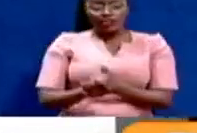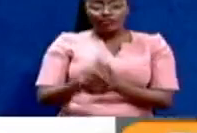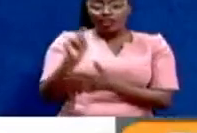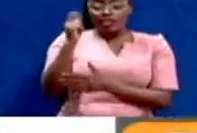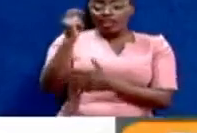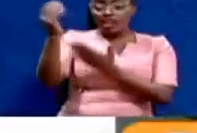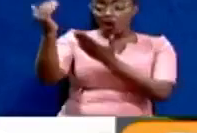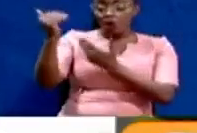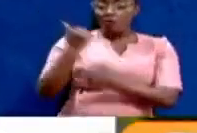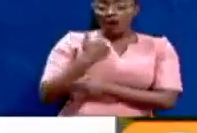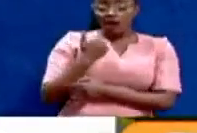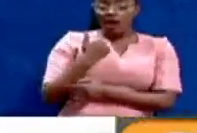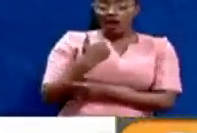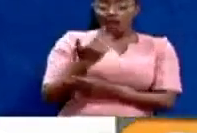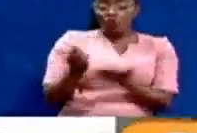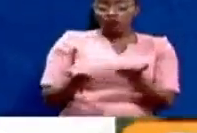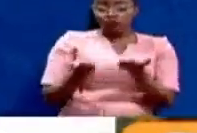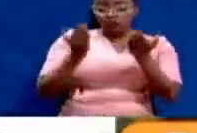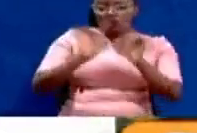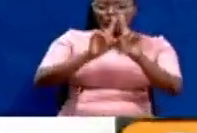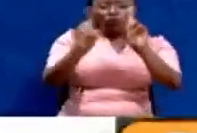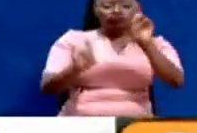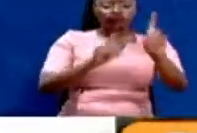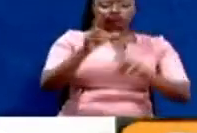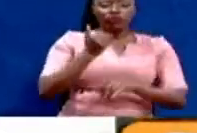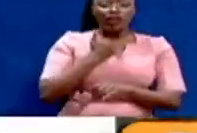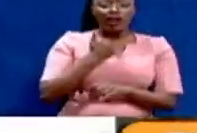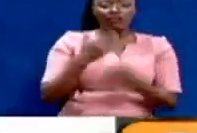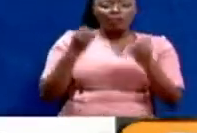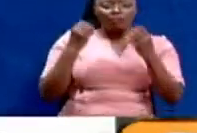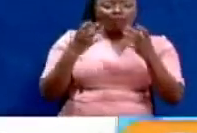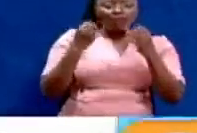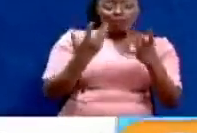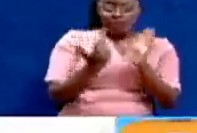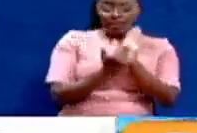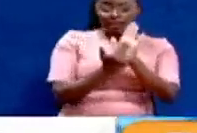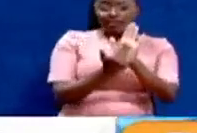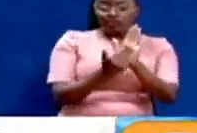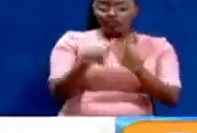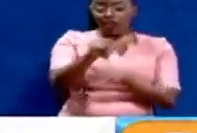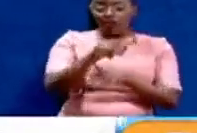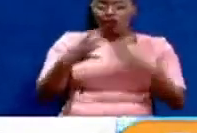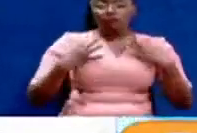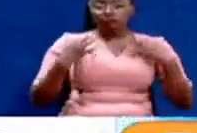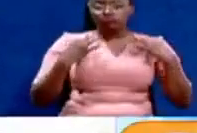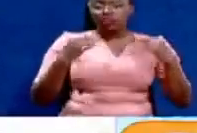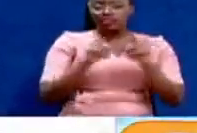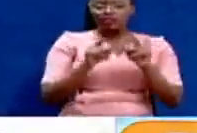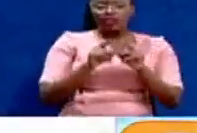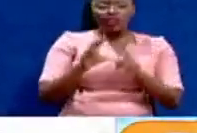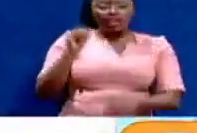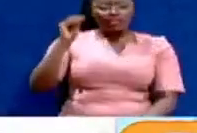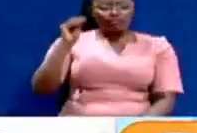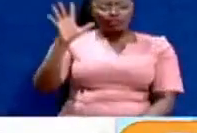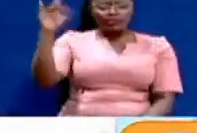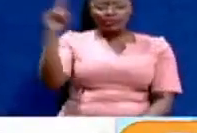Kenya now hopes that it will prop up the sector. Questions, however, linger on. Many instances, the locally made apparels are way above the reach of